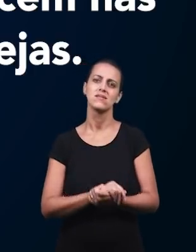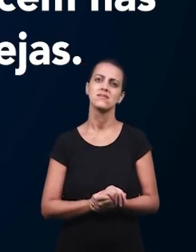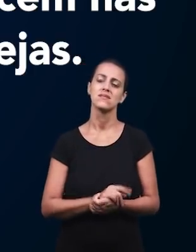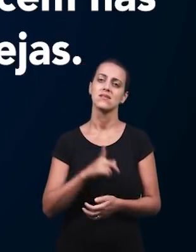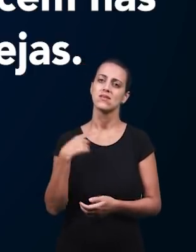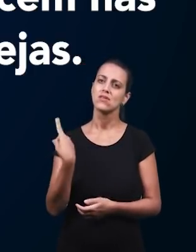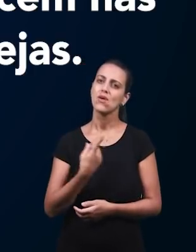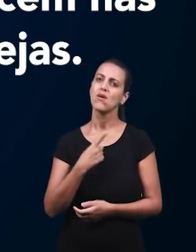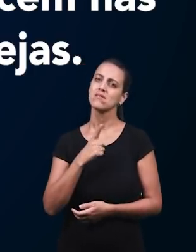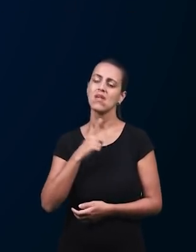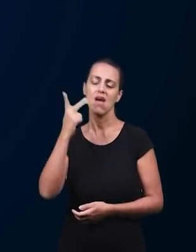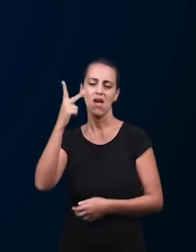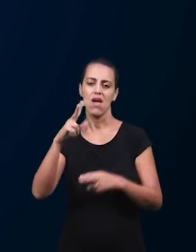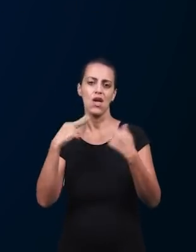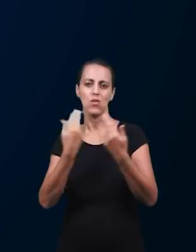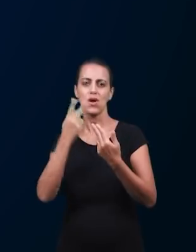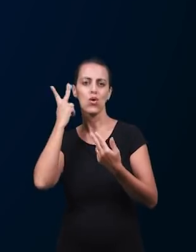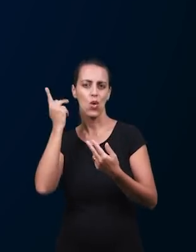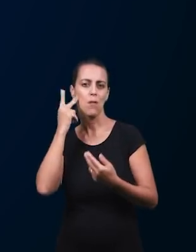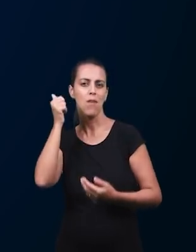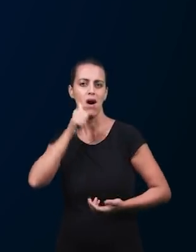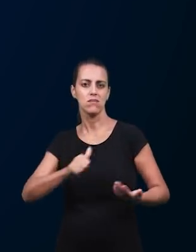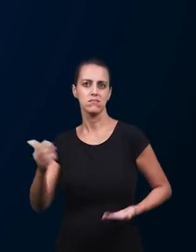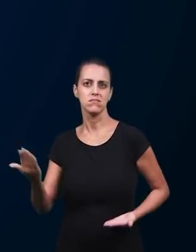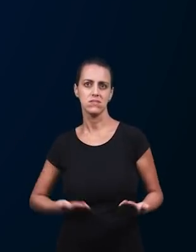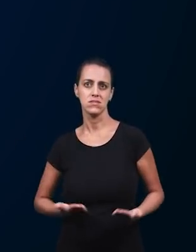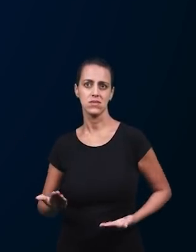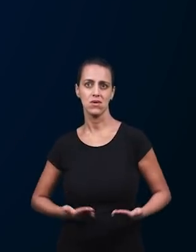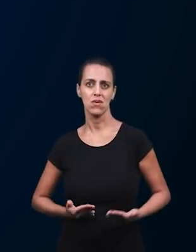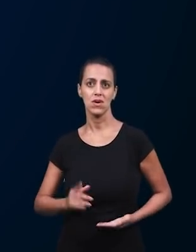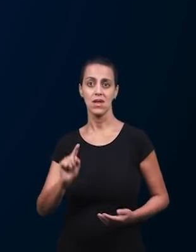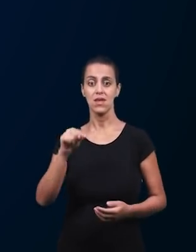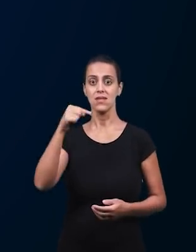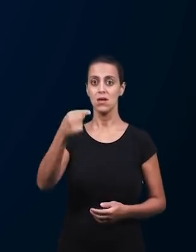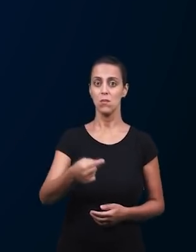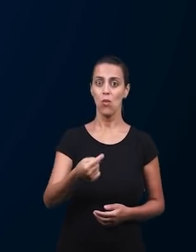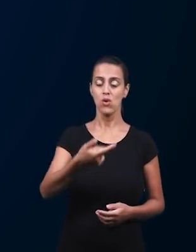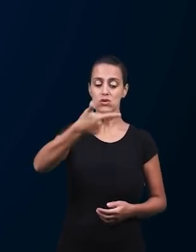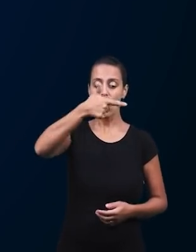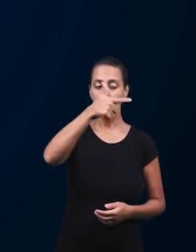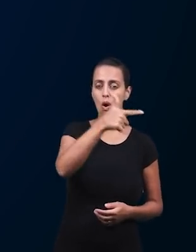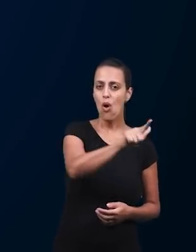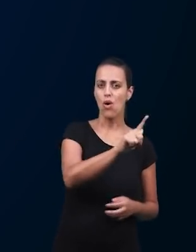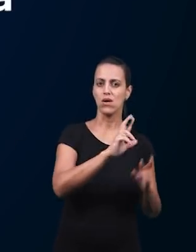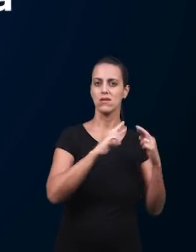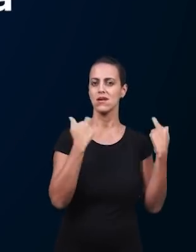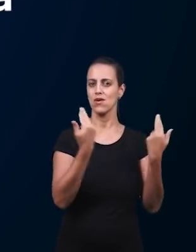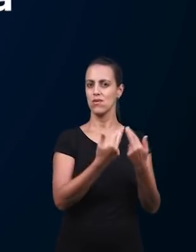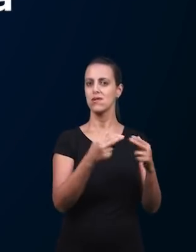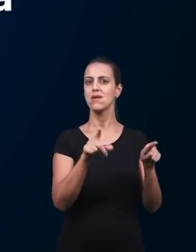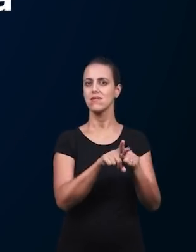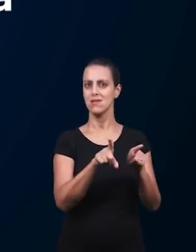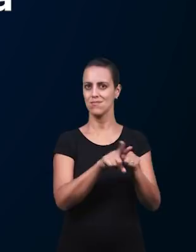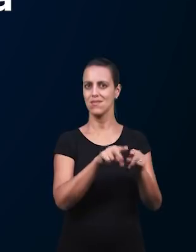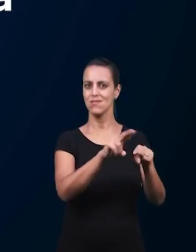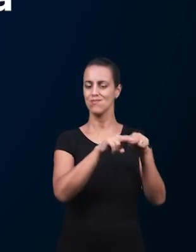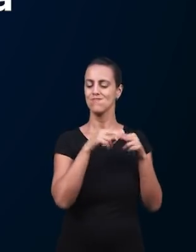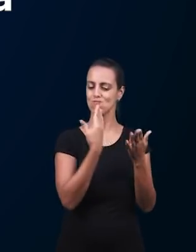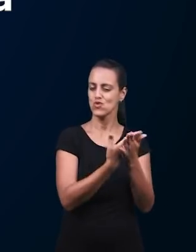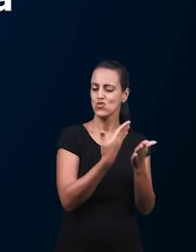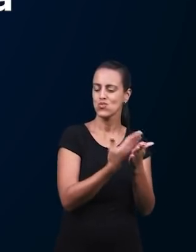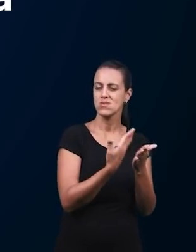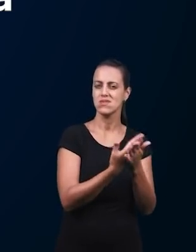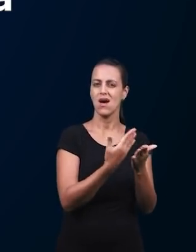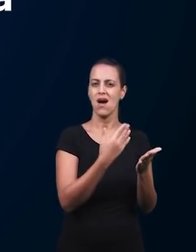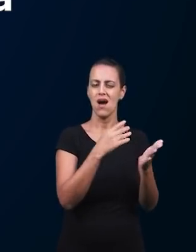most churches, they have it. And also we meet a second time after the services. And that meeting